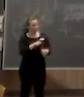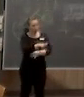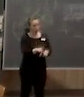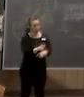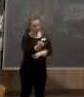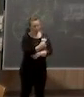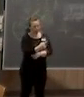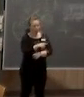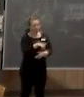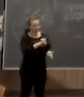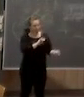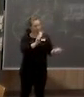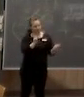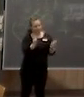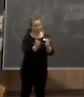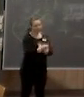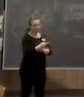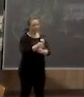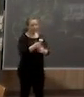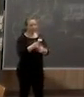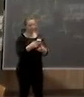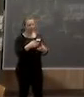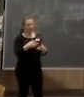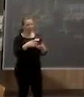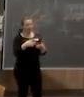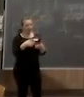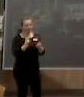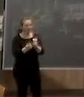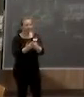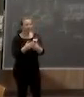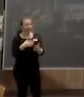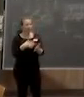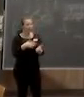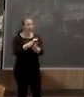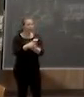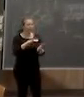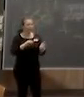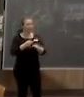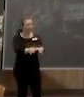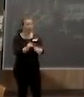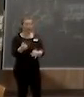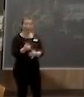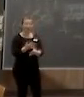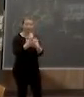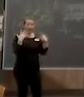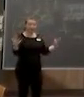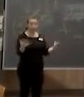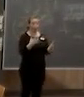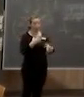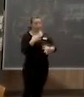is you changed into a cost strategy, a serious cost strategy. Yeah, there was a very serious cost consideration